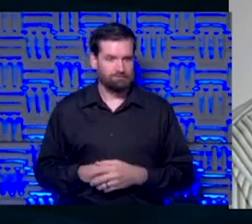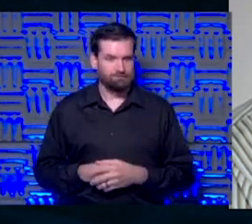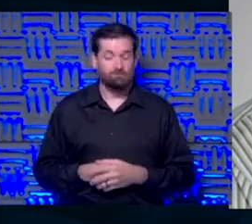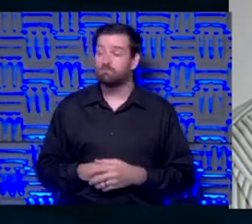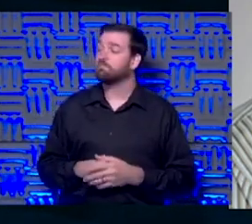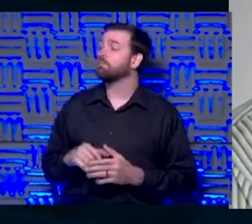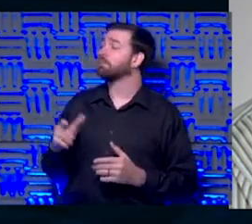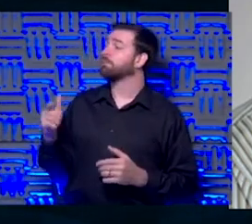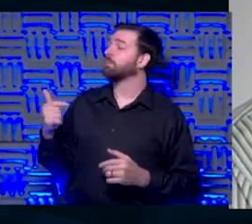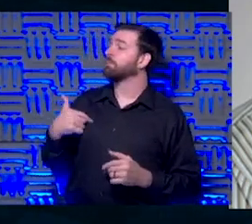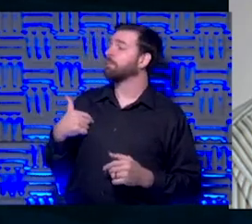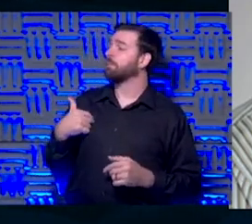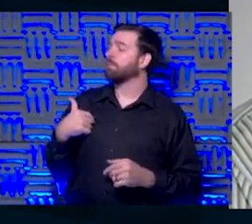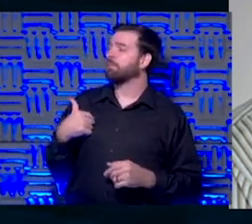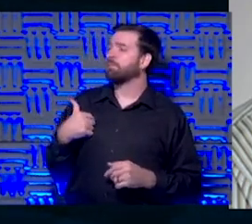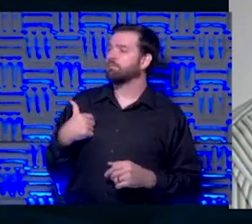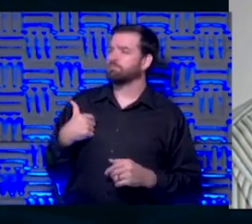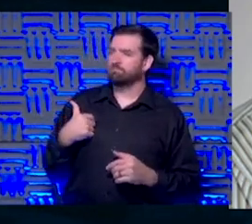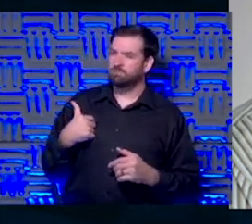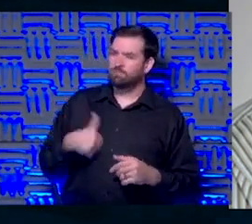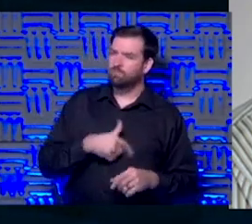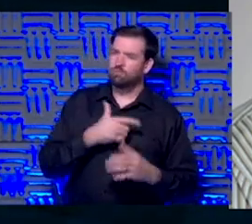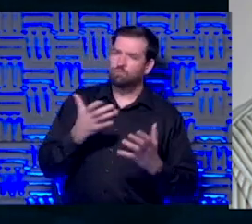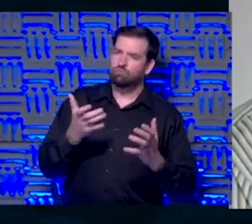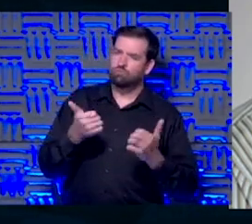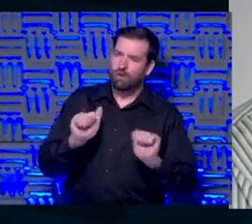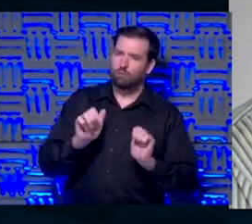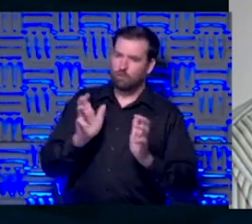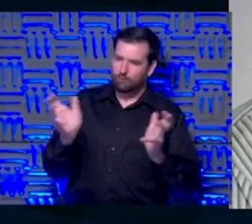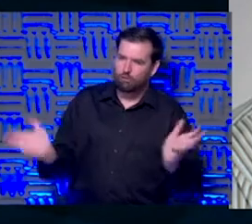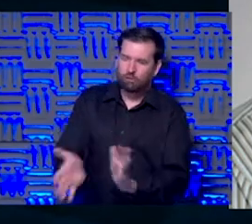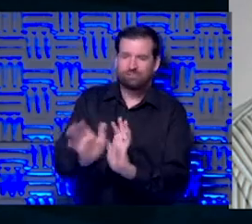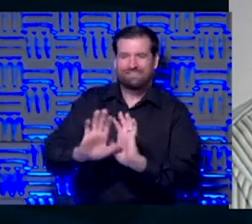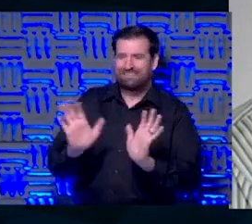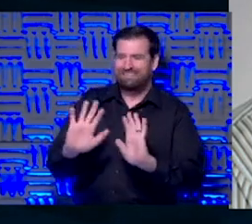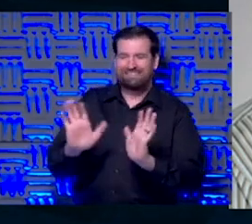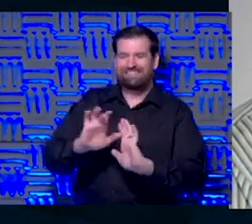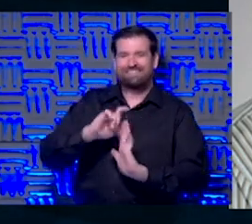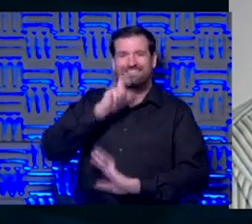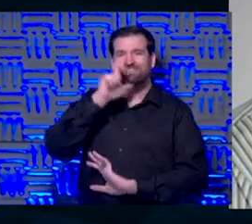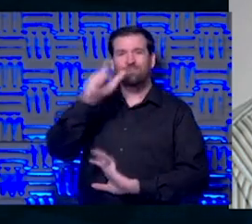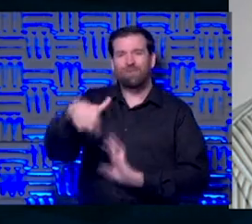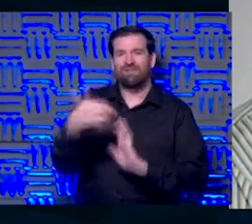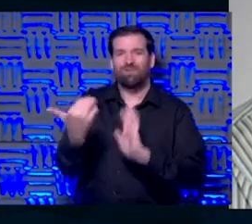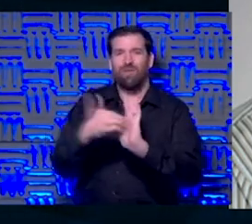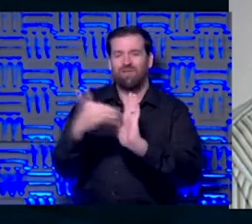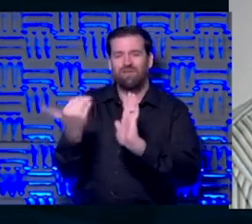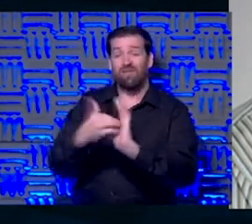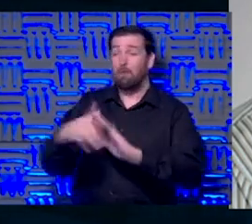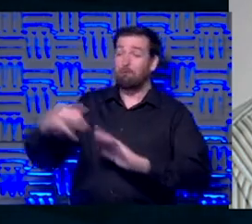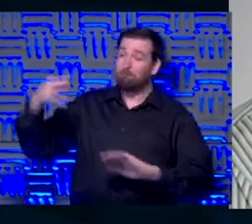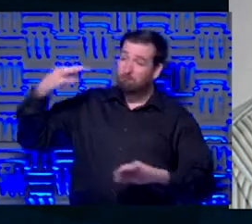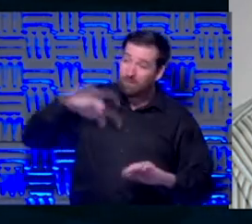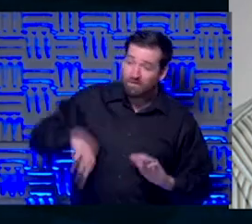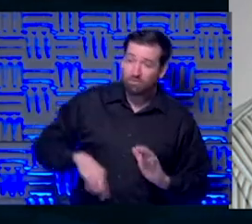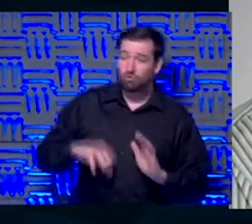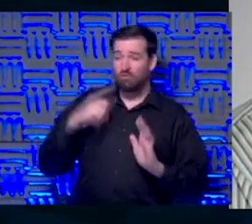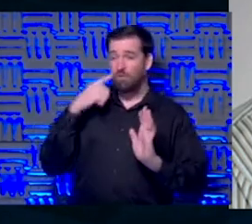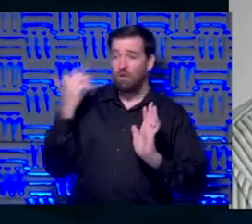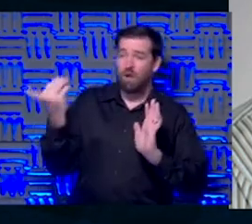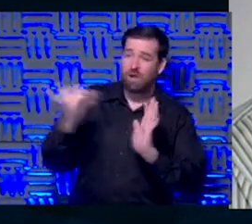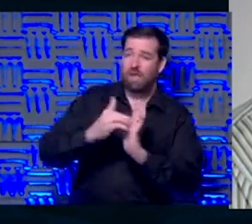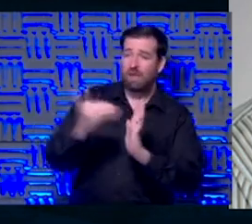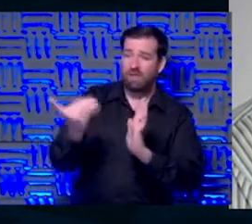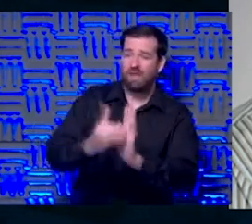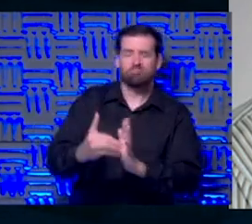So we've really tried to discourage that, because we don't think it's, you know, it's super helpful in guiding decisions.